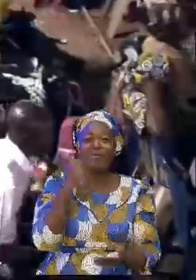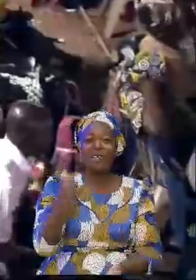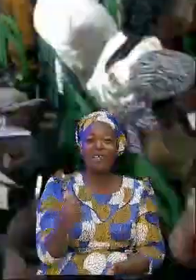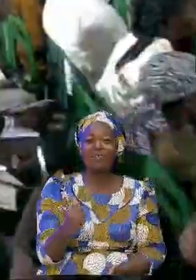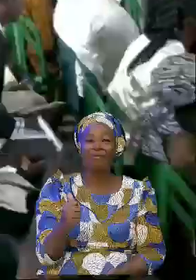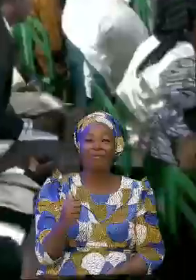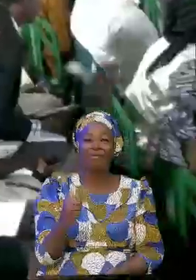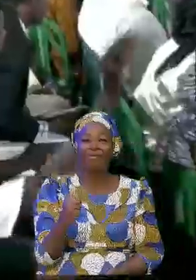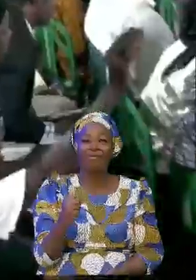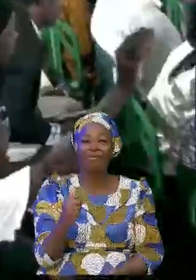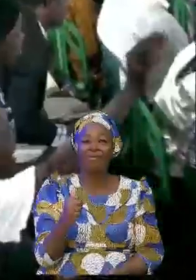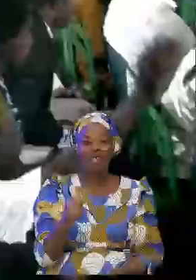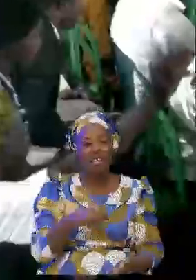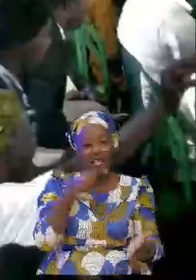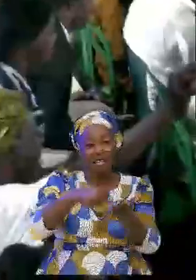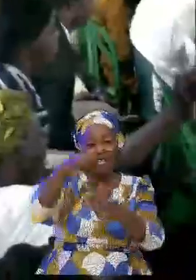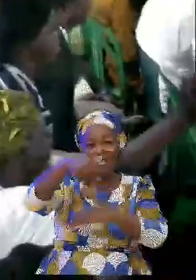ever.